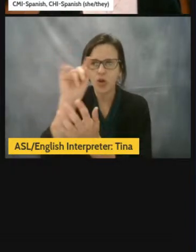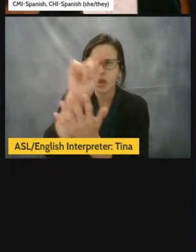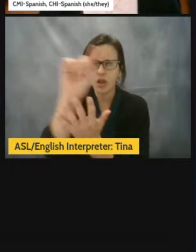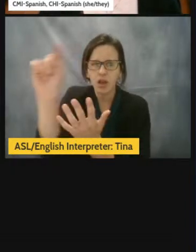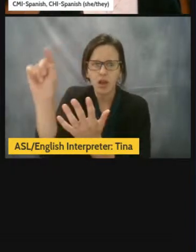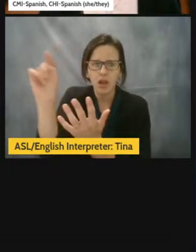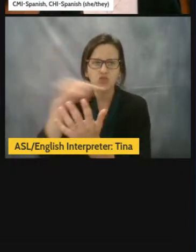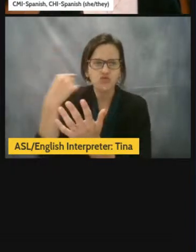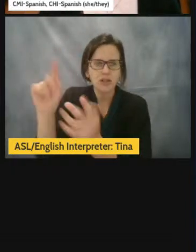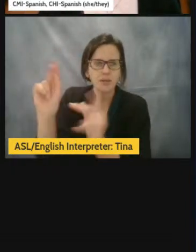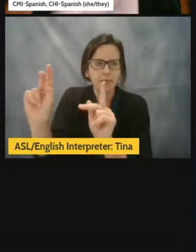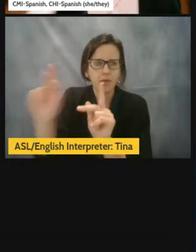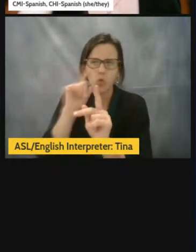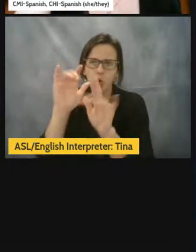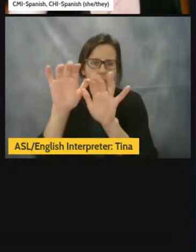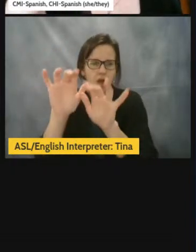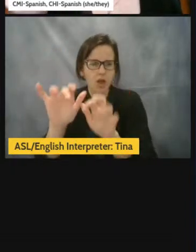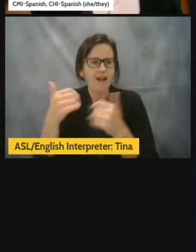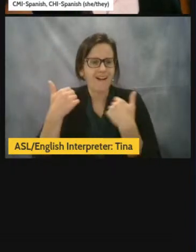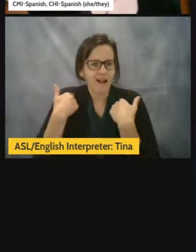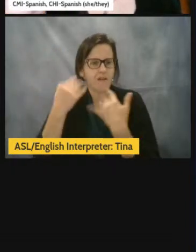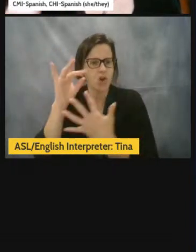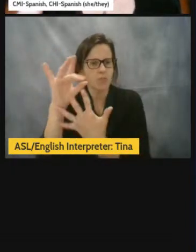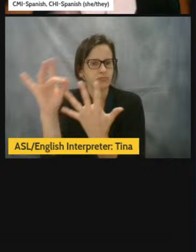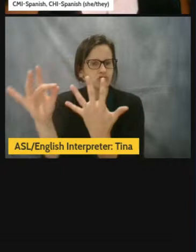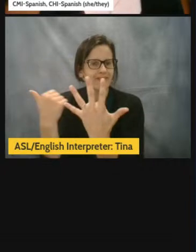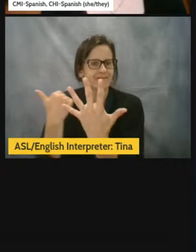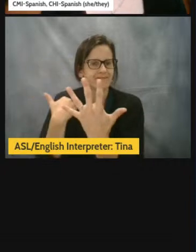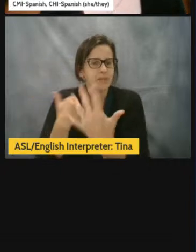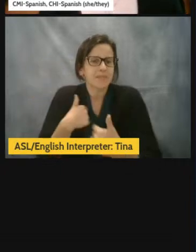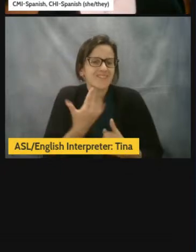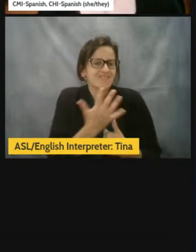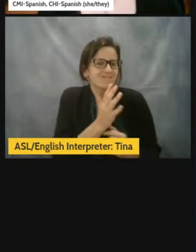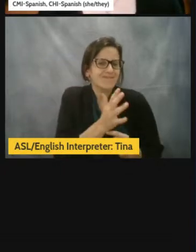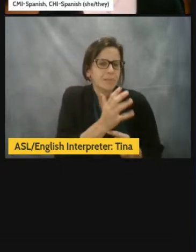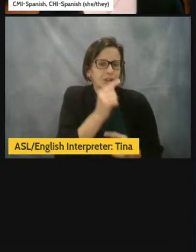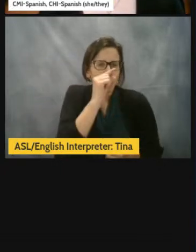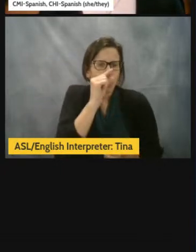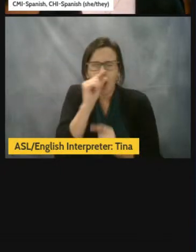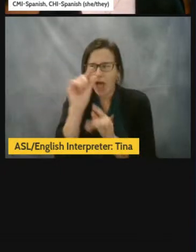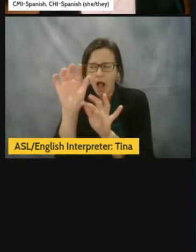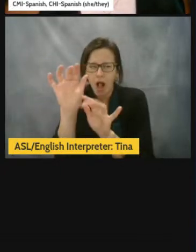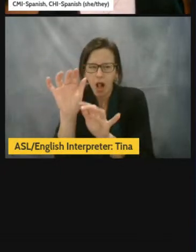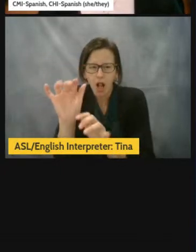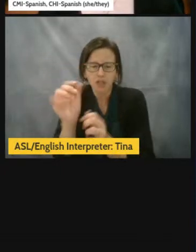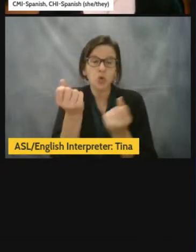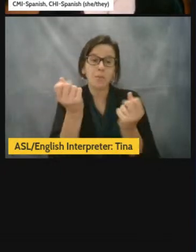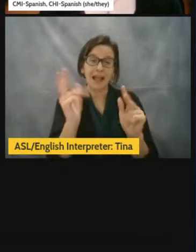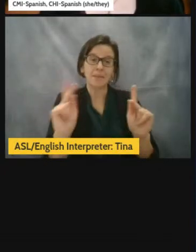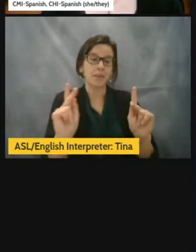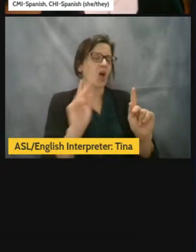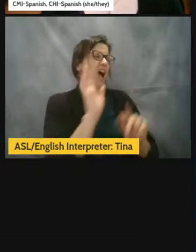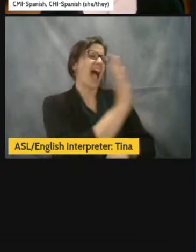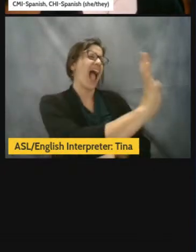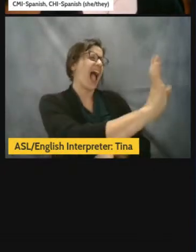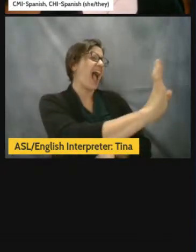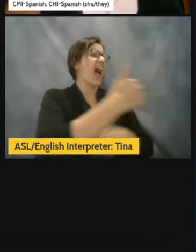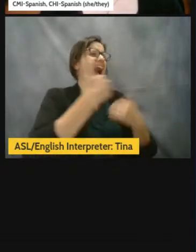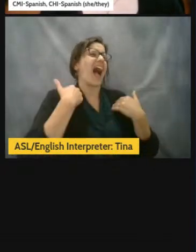find people, okay? So a lot of people like to approach me and act like this information isn't out there. It's out